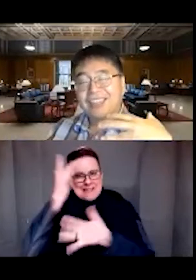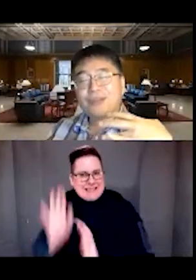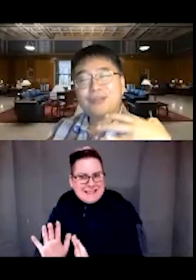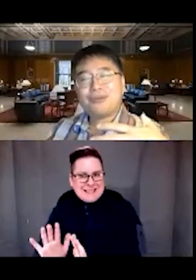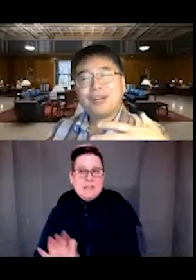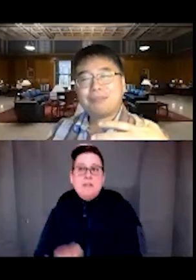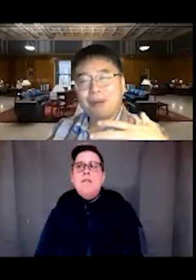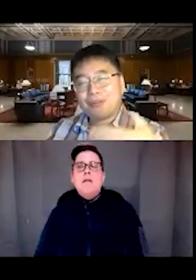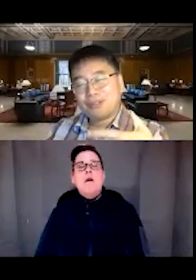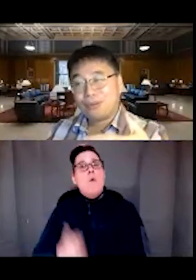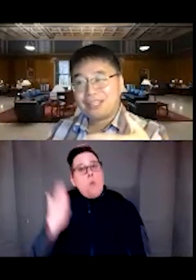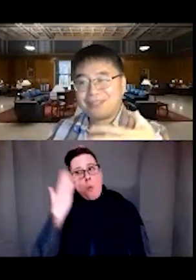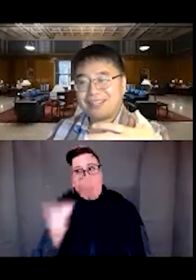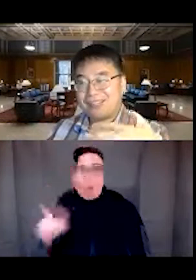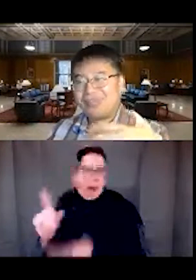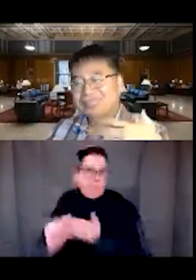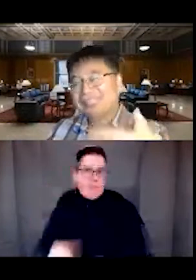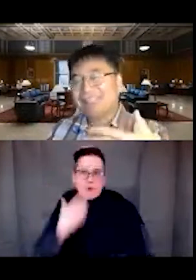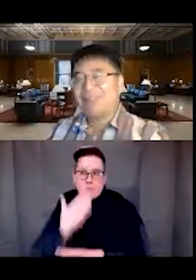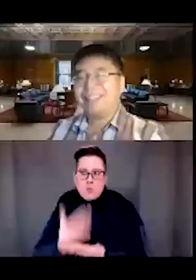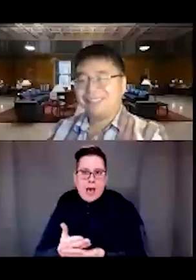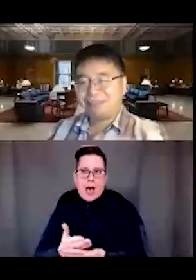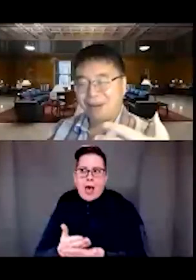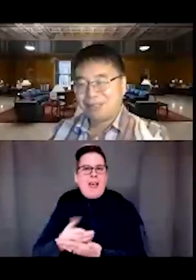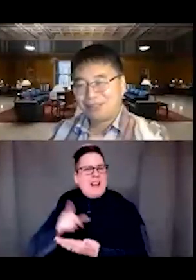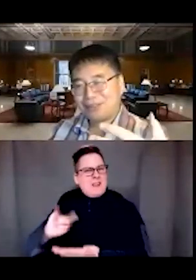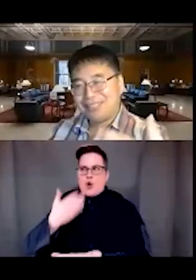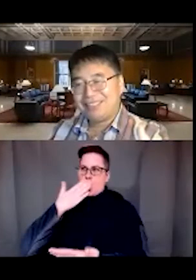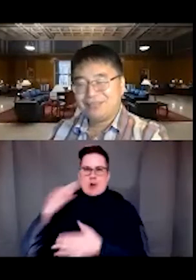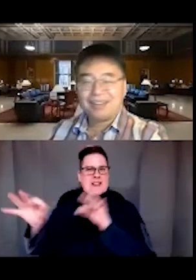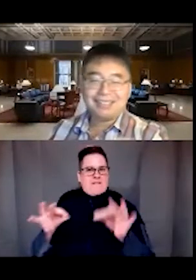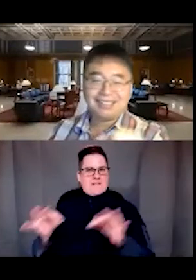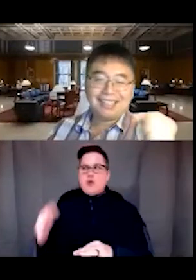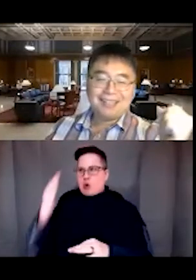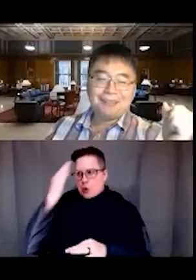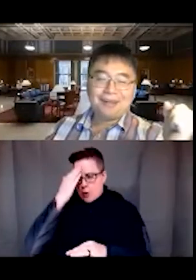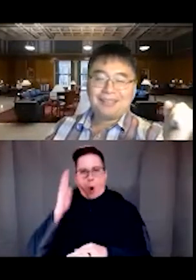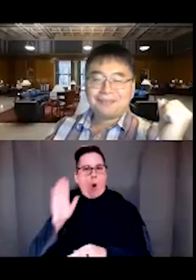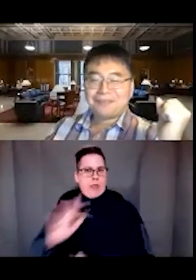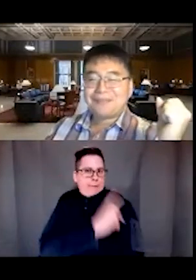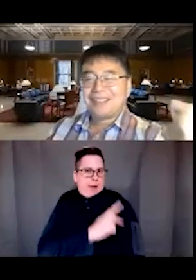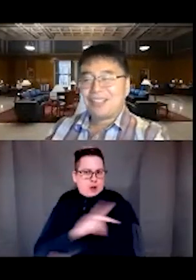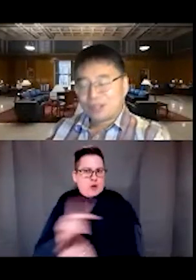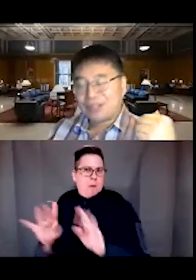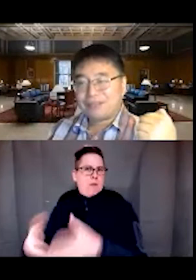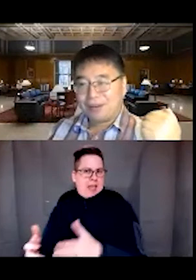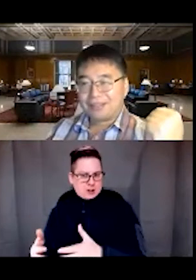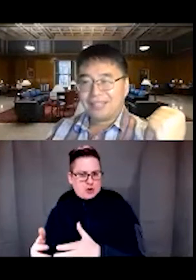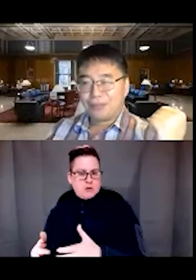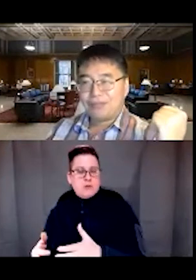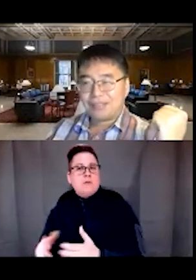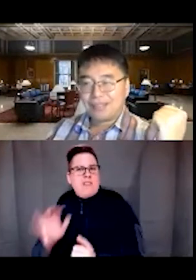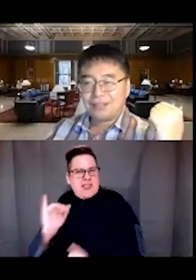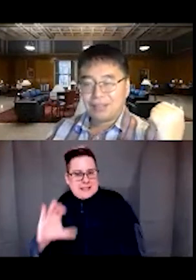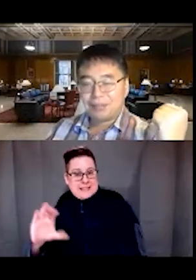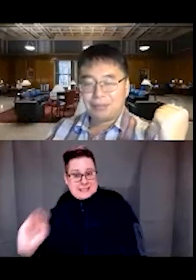And I think the reason why it's been published so well is because it's so neatly defined, right? The population is so neatly defined. But the alternative model that